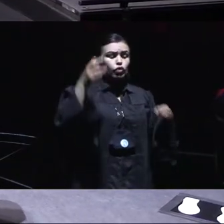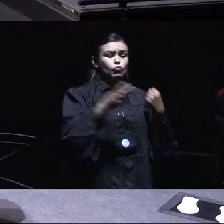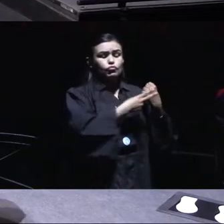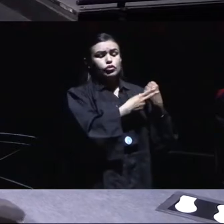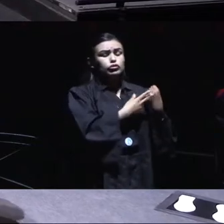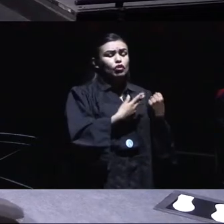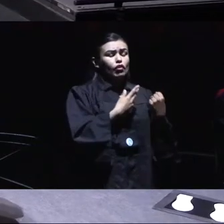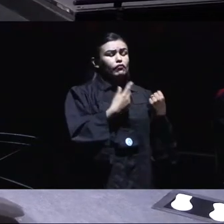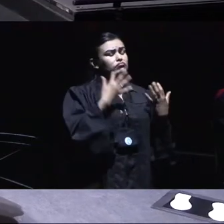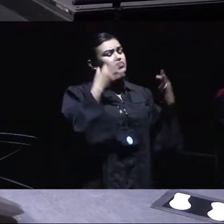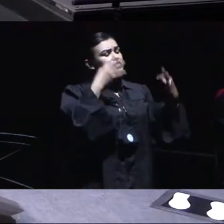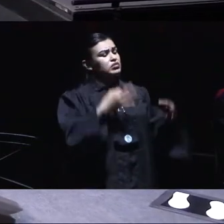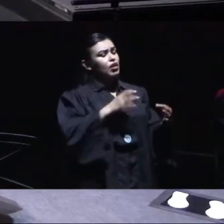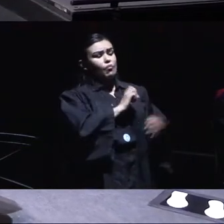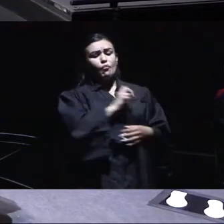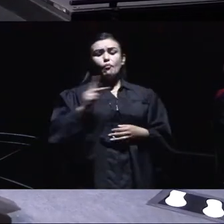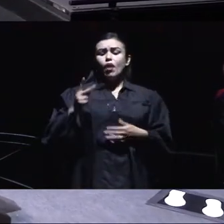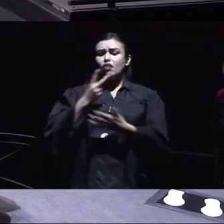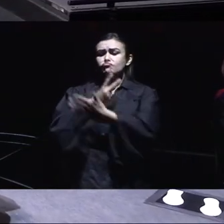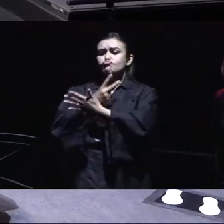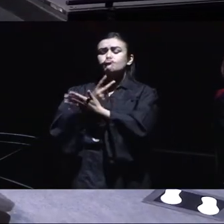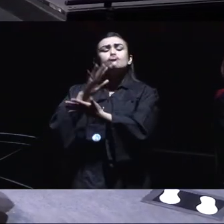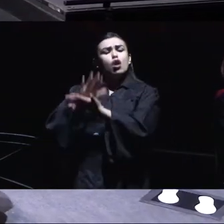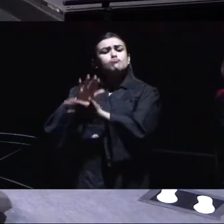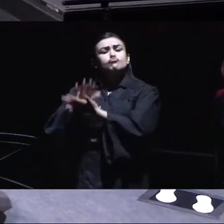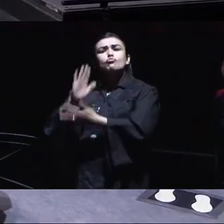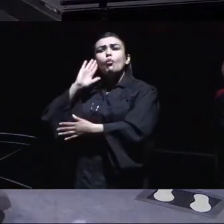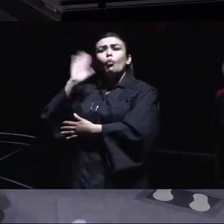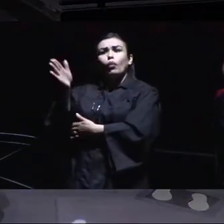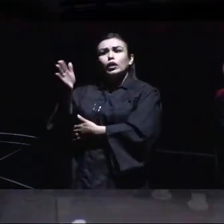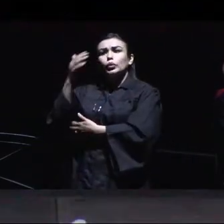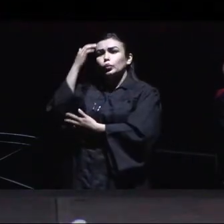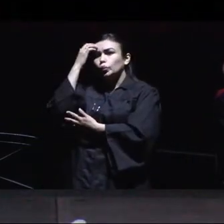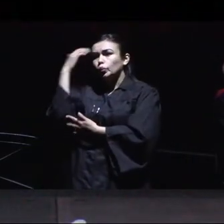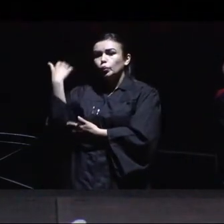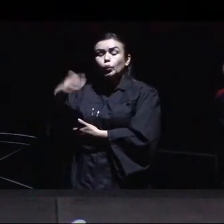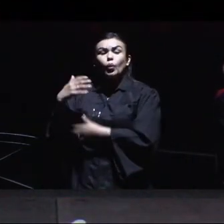school. But I needed to take a lot of math and a lot